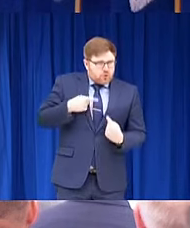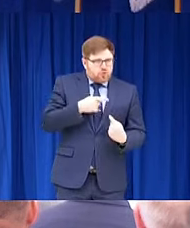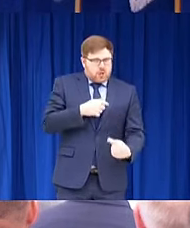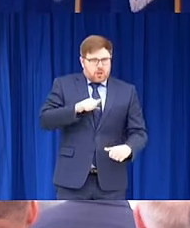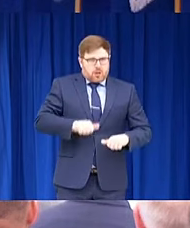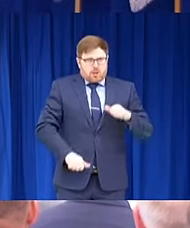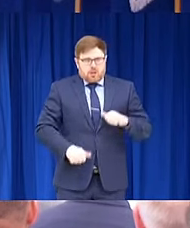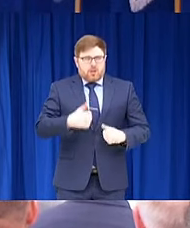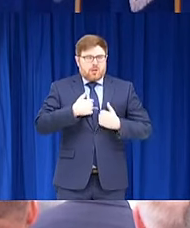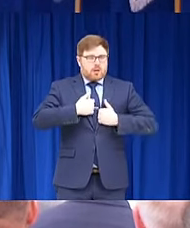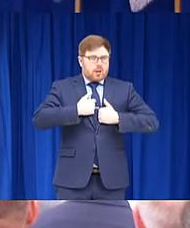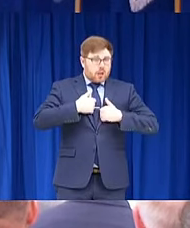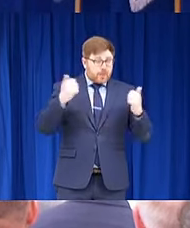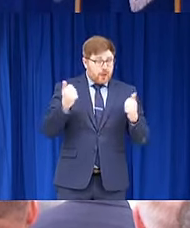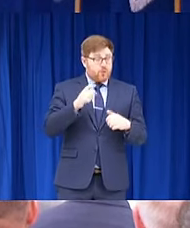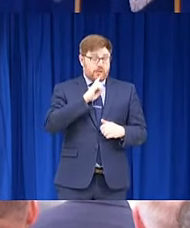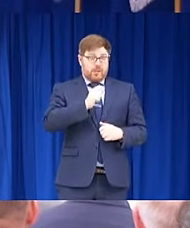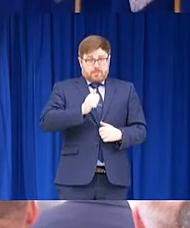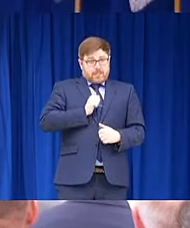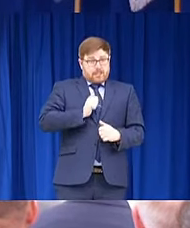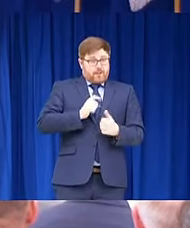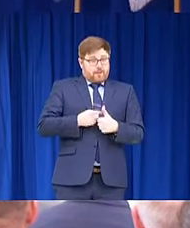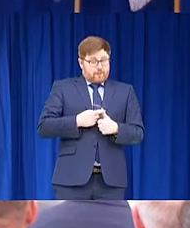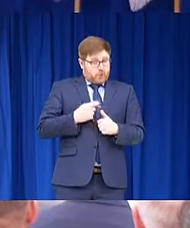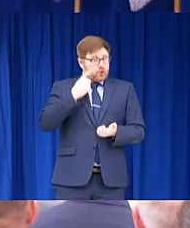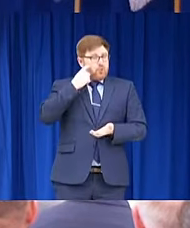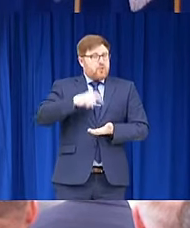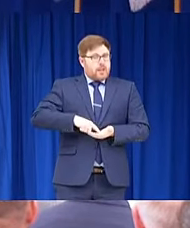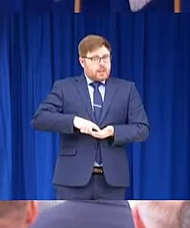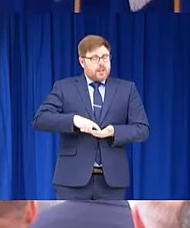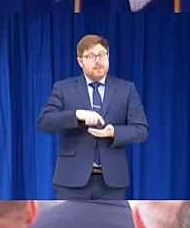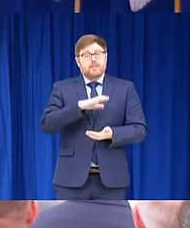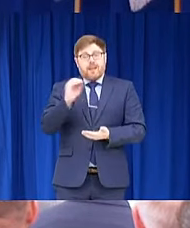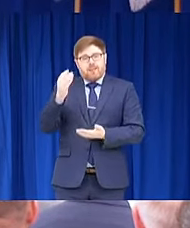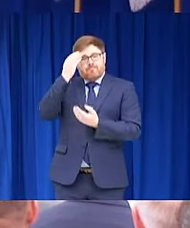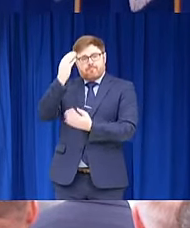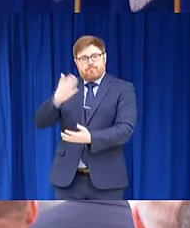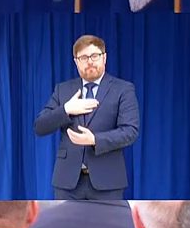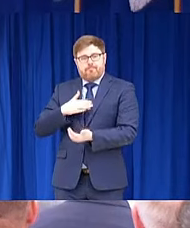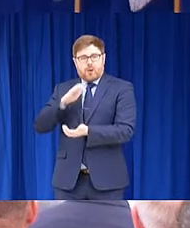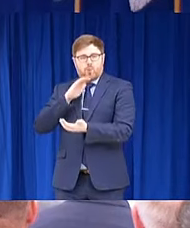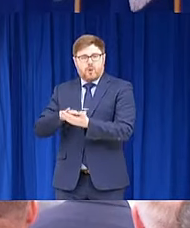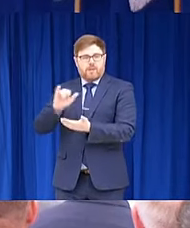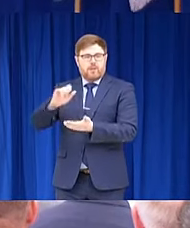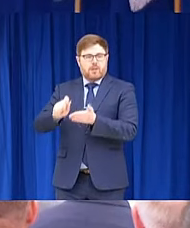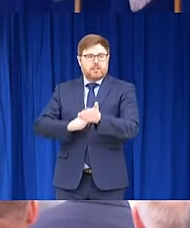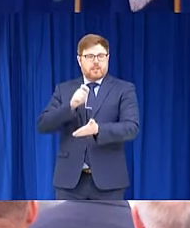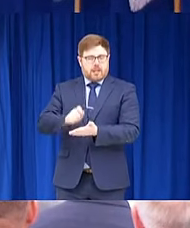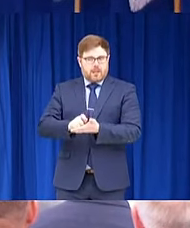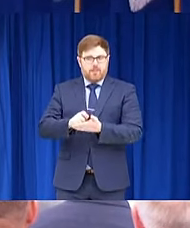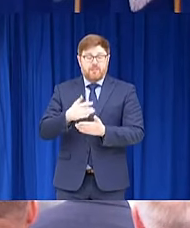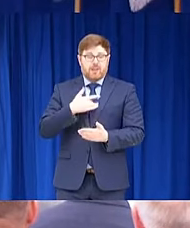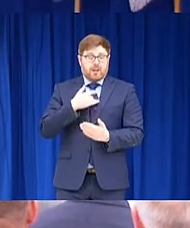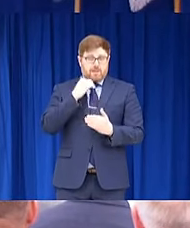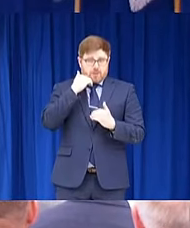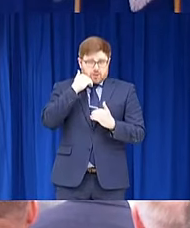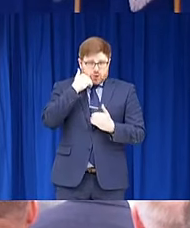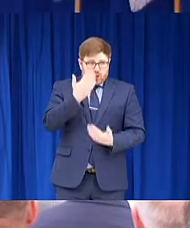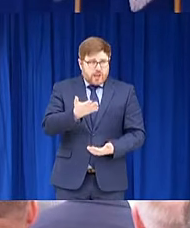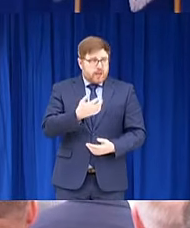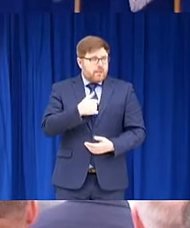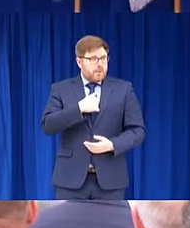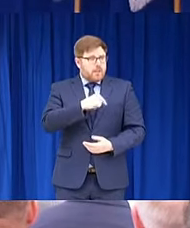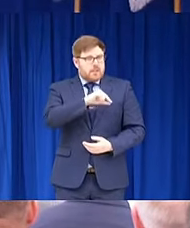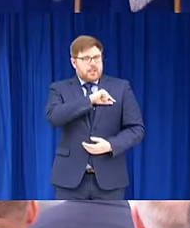with coming out to myself as a gay man and to my wife. I was racked with shame, guilt,